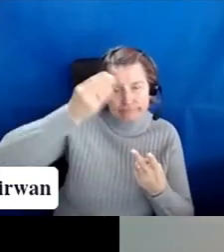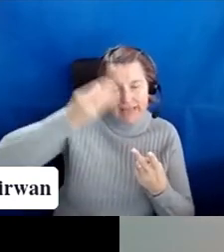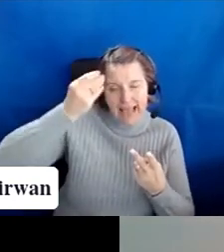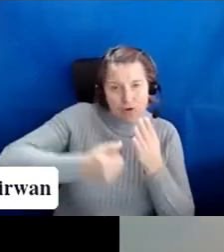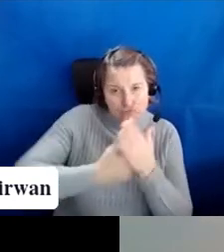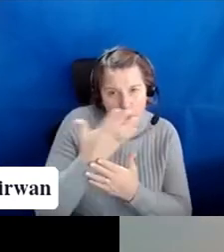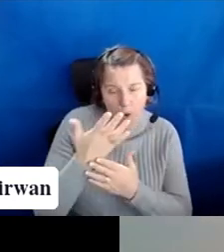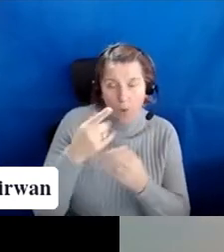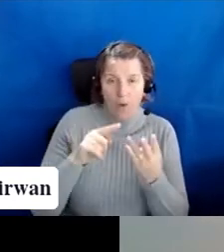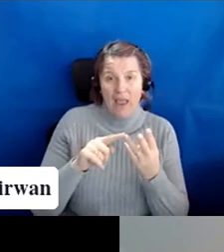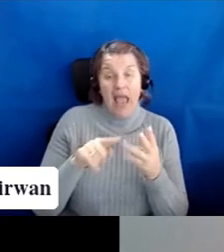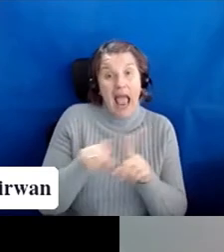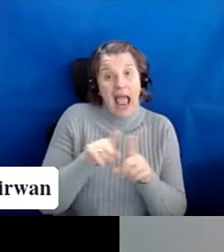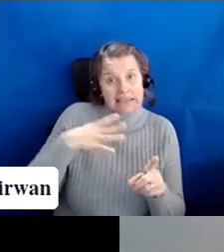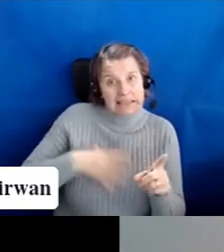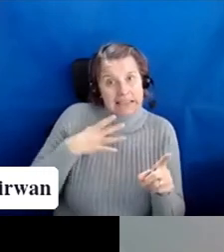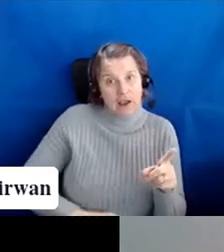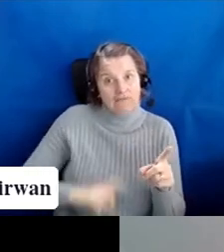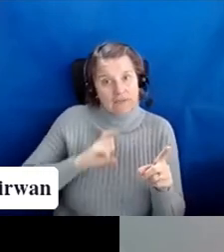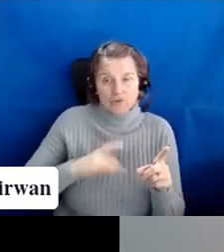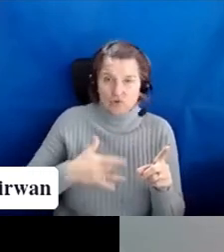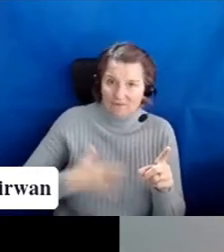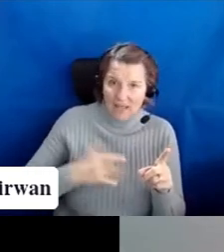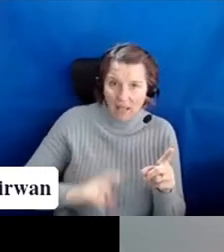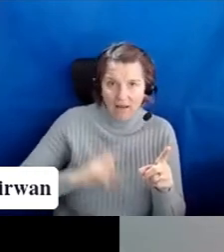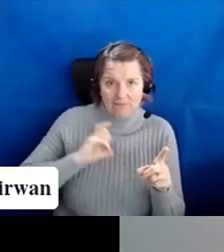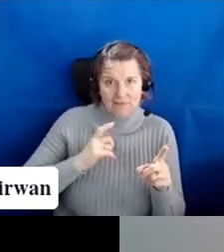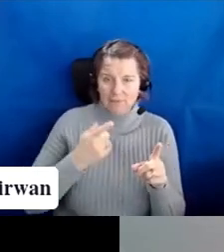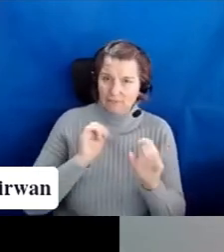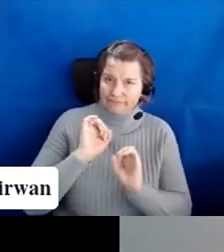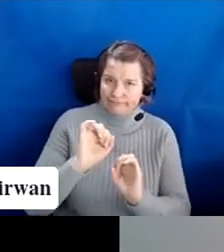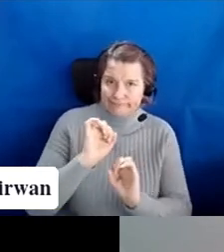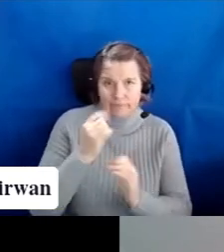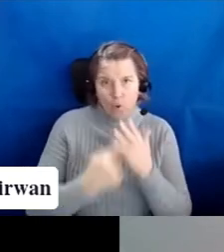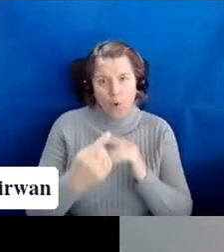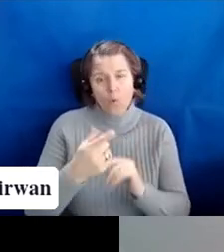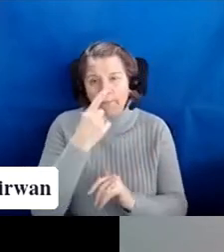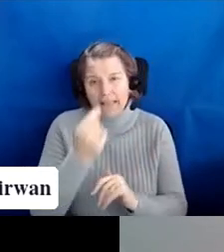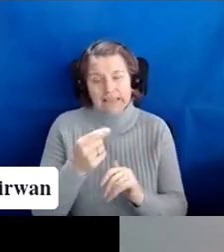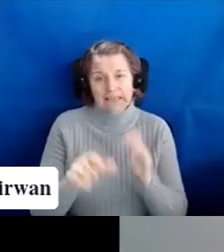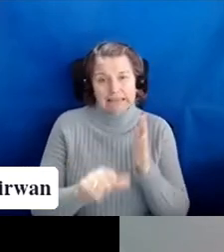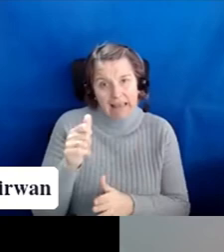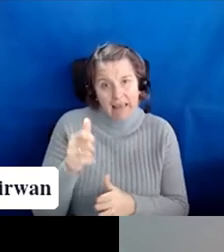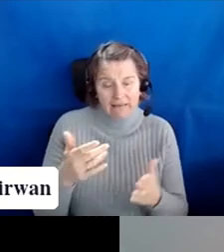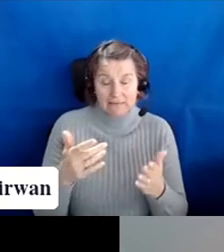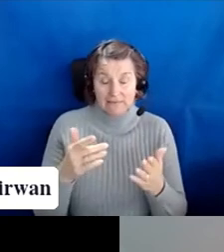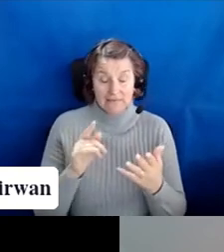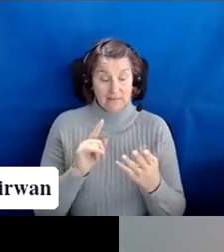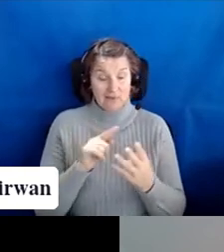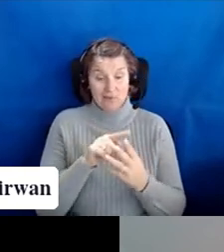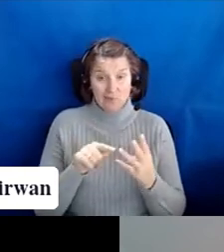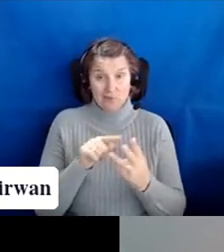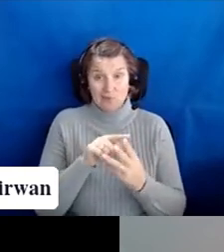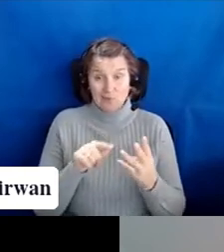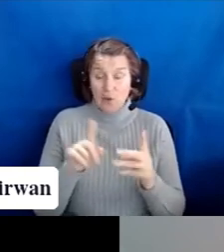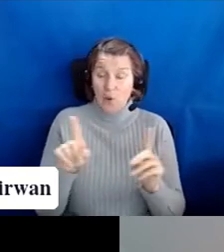actually you need confidence to be able to feel confident about your own abilities and skills to be able to do things. And so actually,